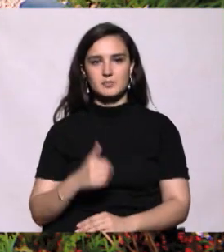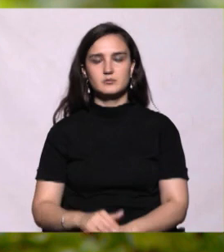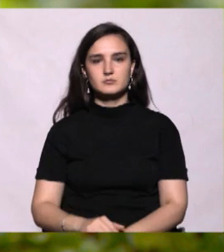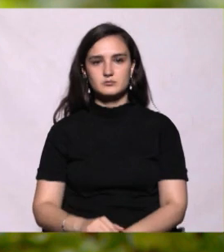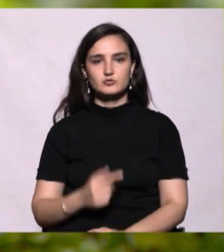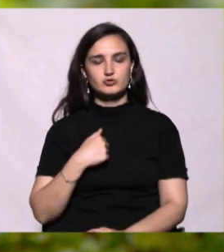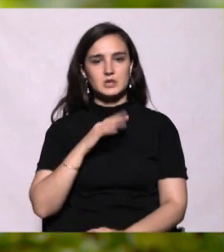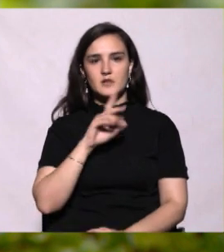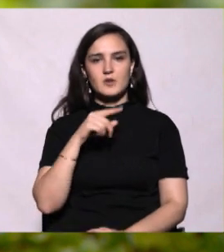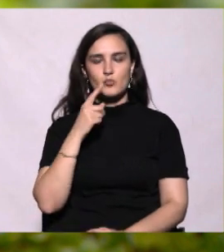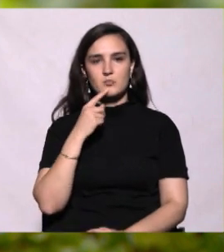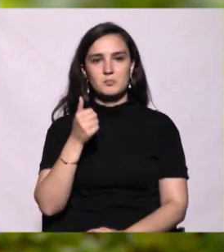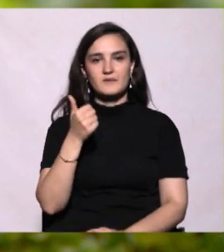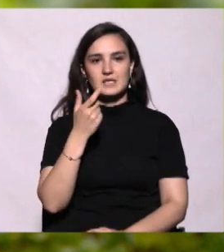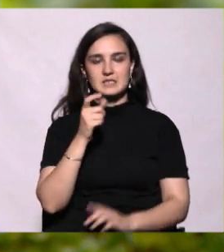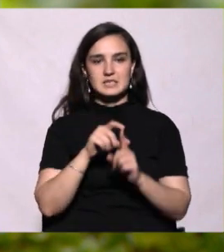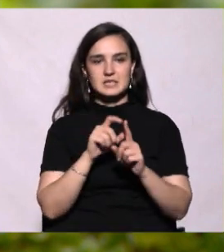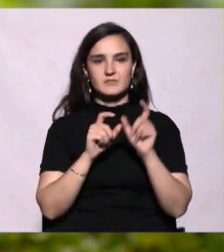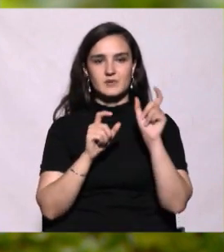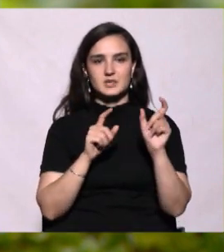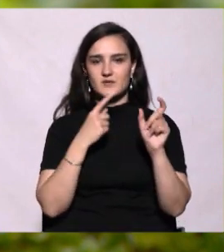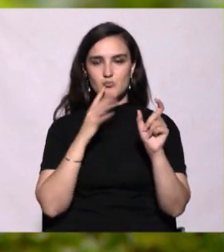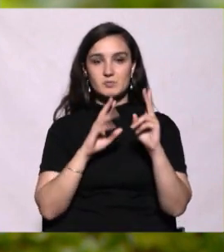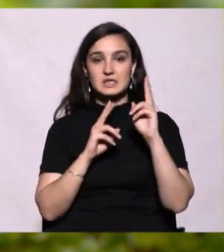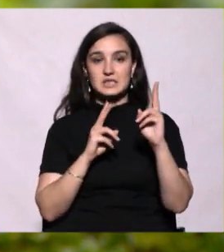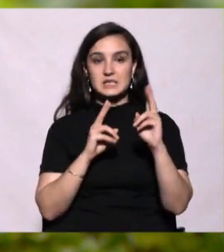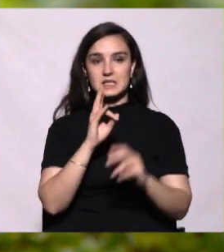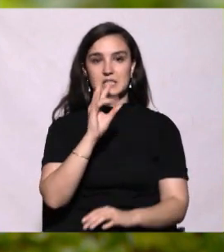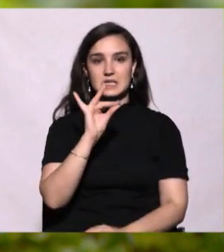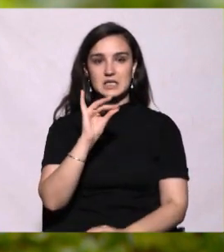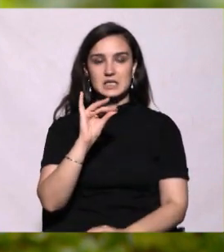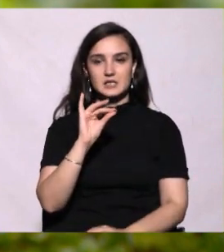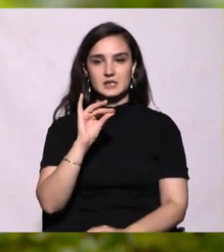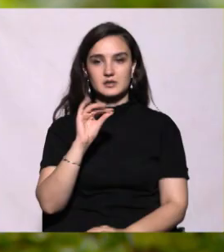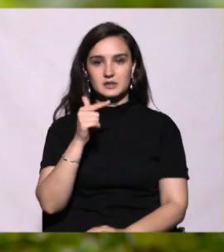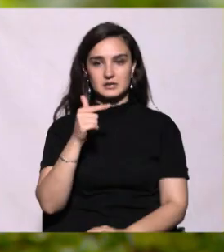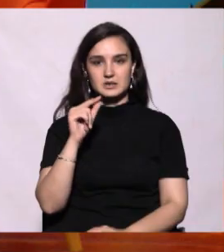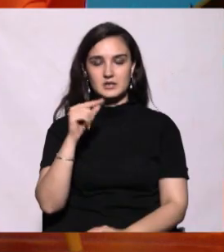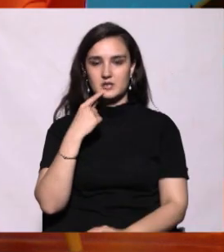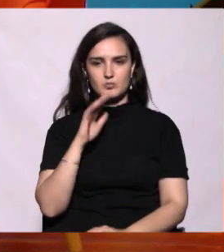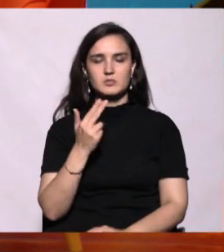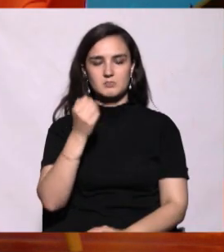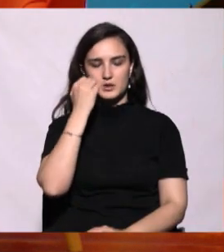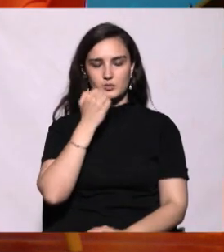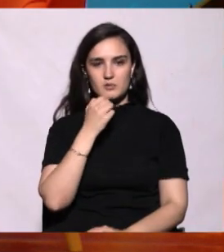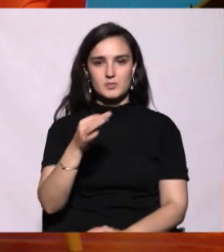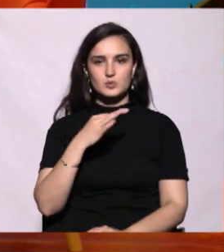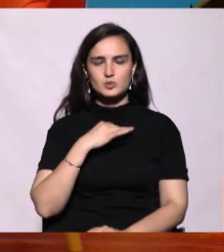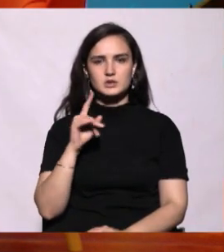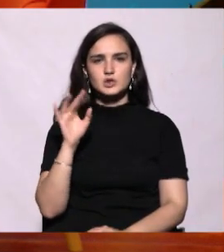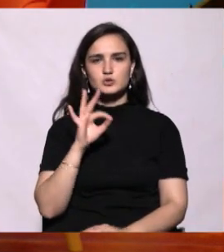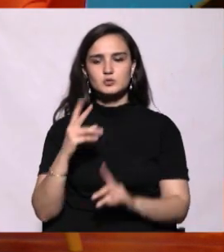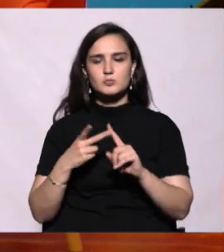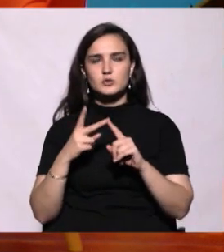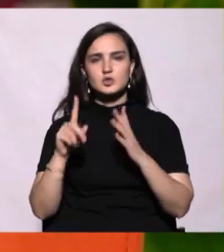We don't say the first letter. That's exactly what the answer is. Thank you very much. But what about the